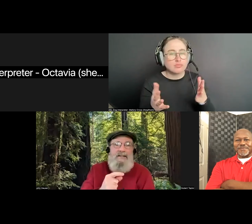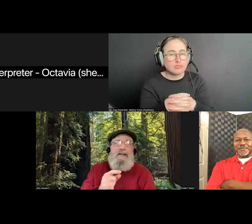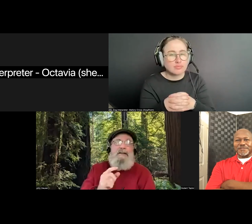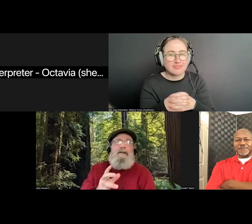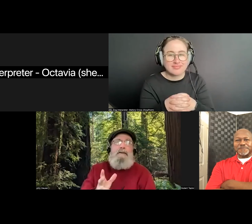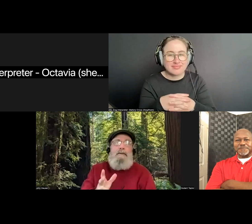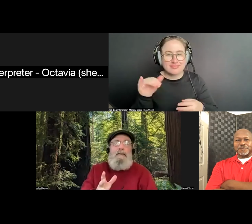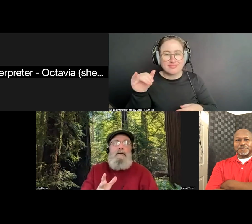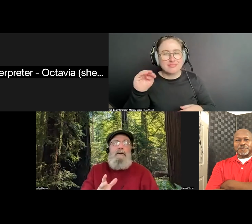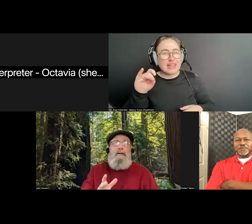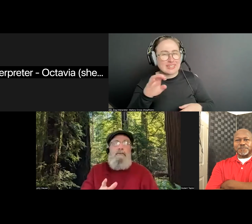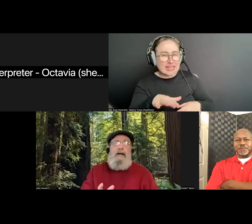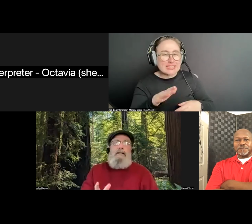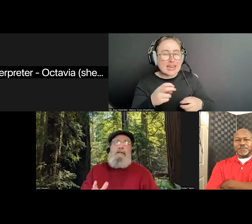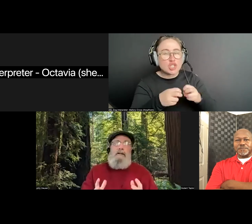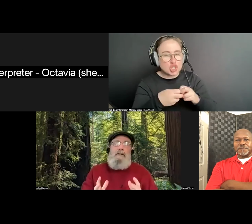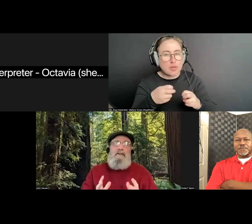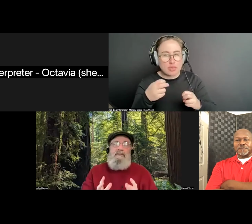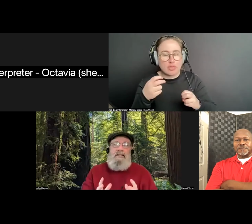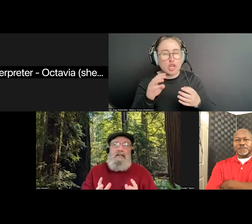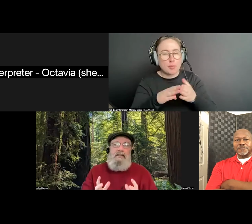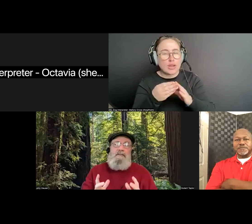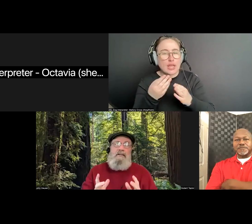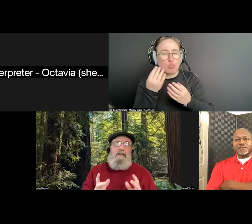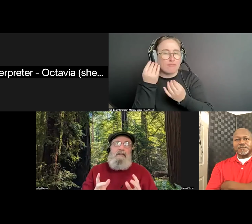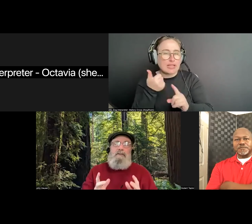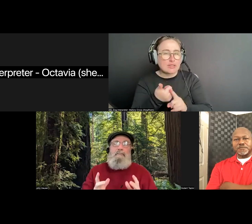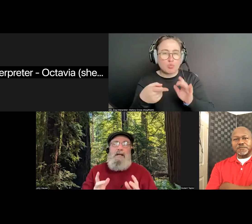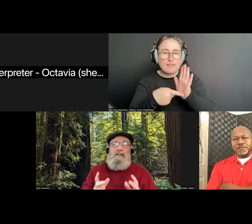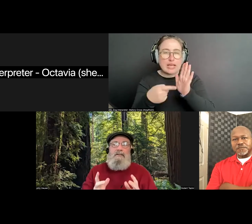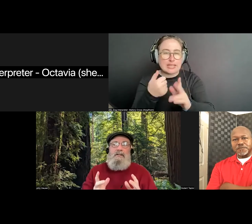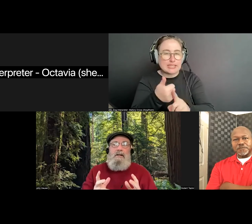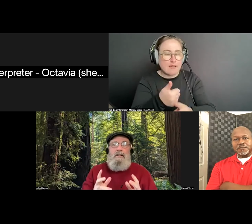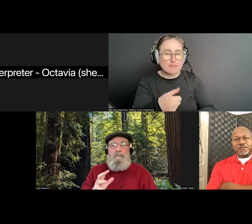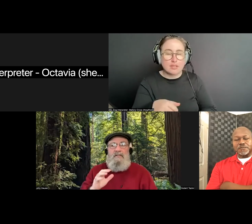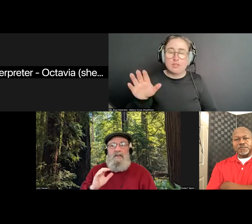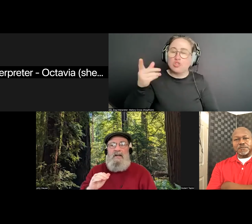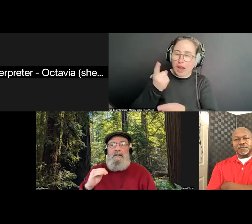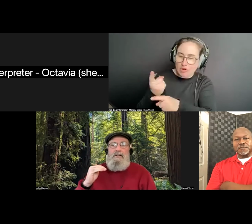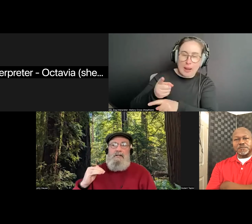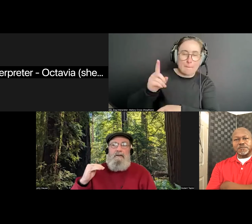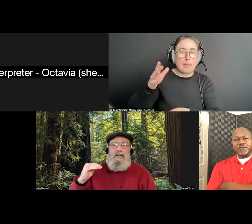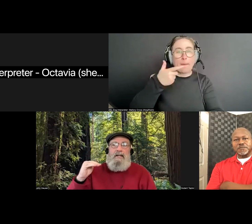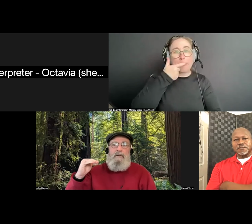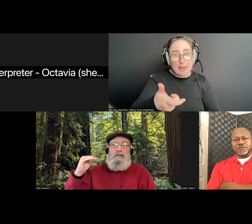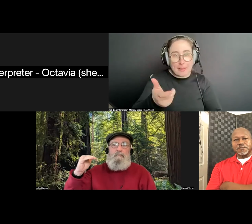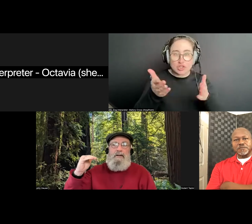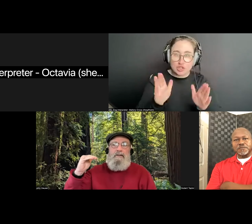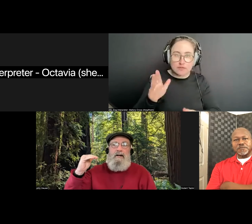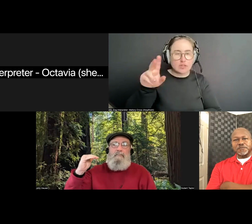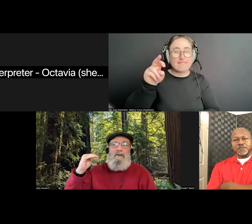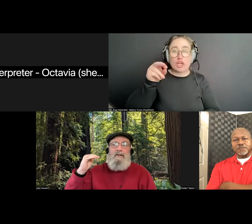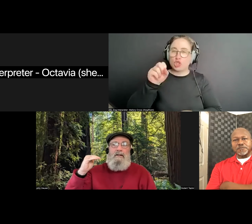An issue of the community reflecting itself. Right. So the community reflecting itself, the playback servers, the vendors started getting much